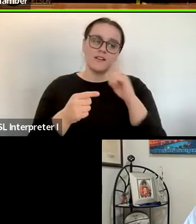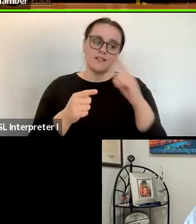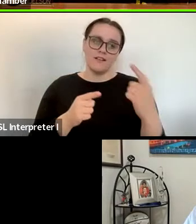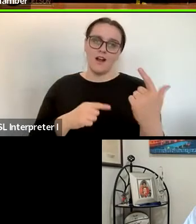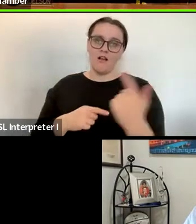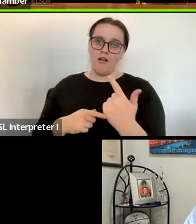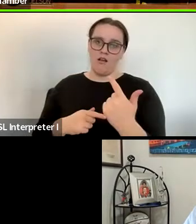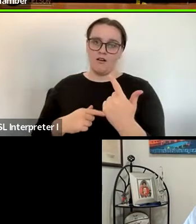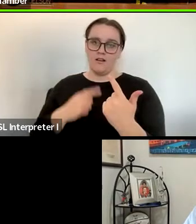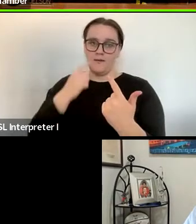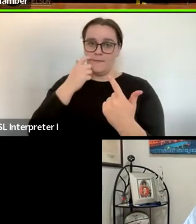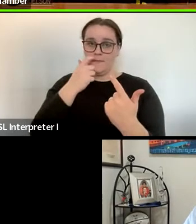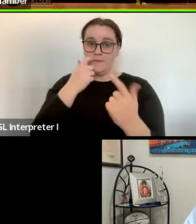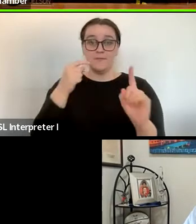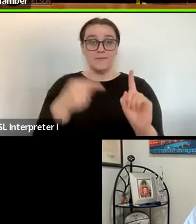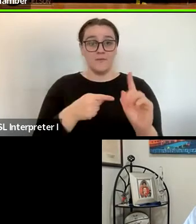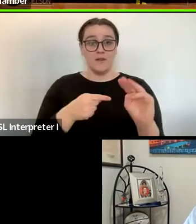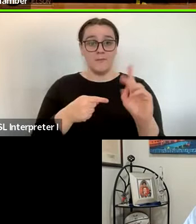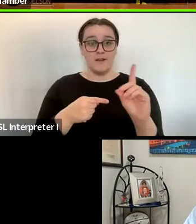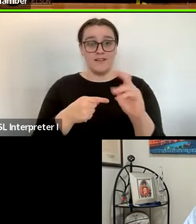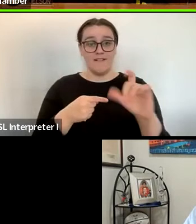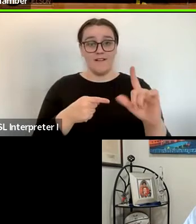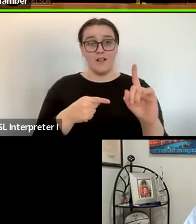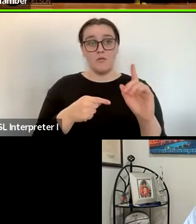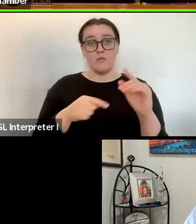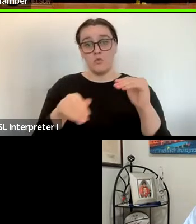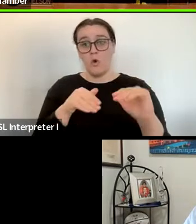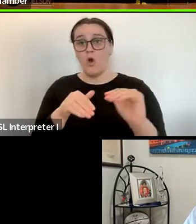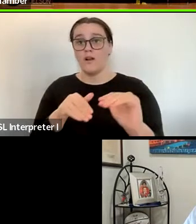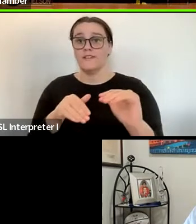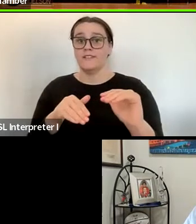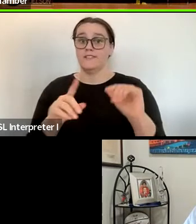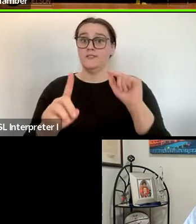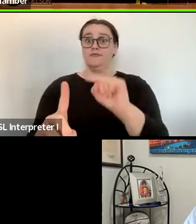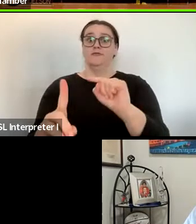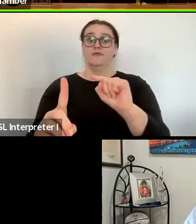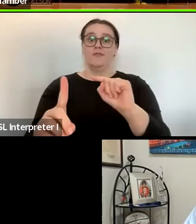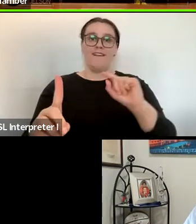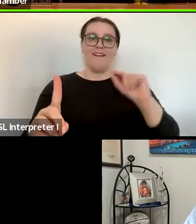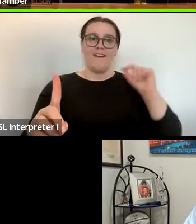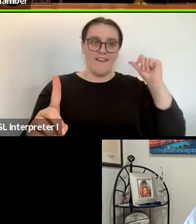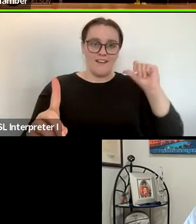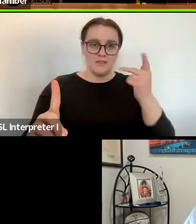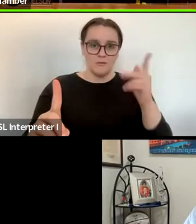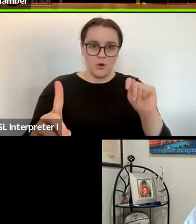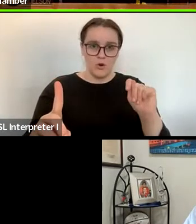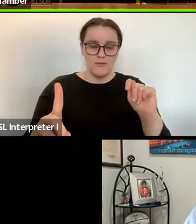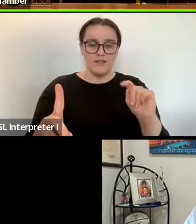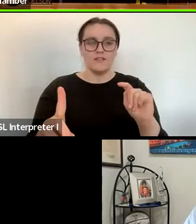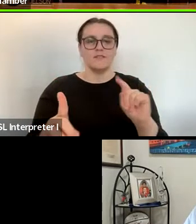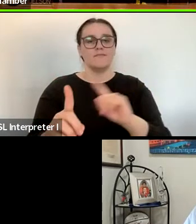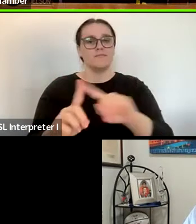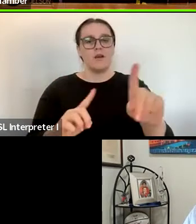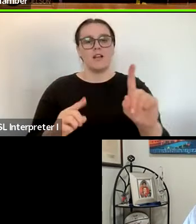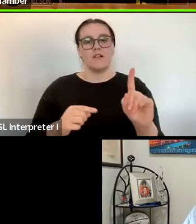McNeil was headed toward his aunt's apartment when he was struck by a bullet fired by one of the men and died almost immediately.